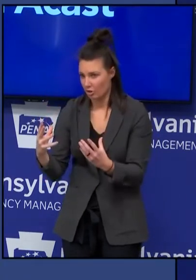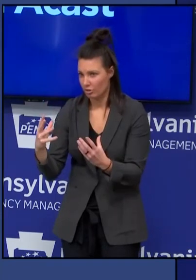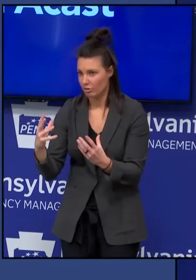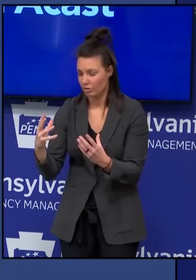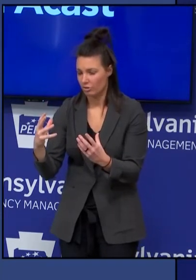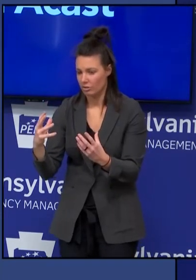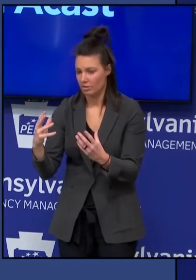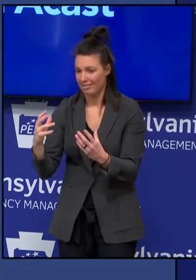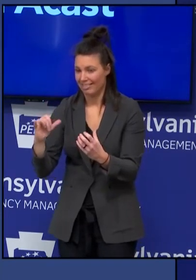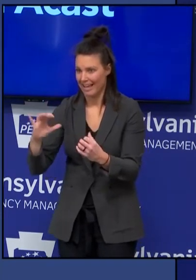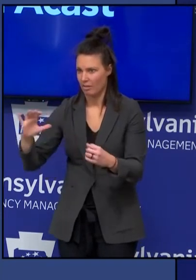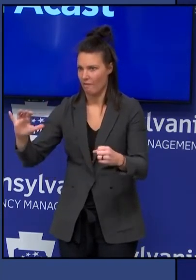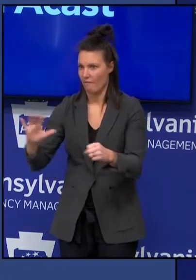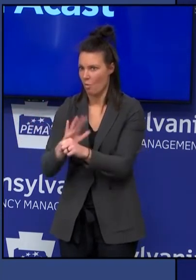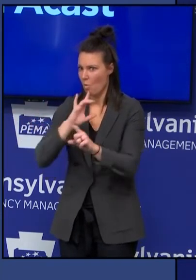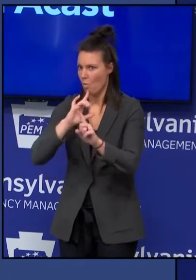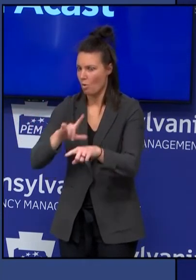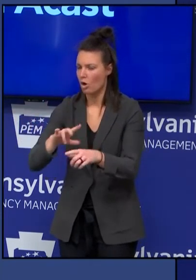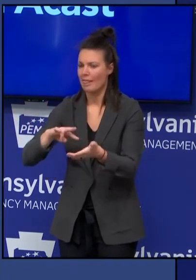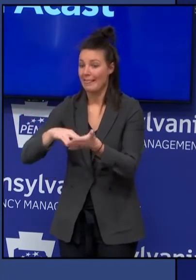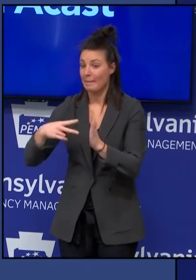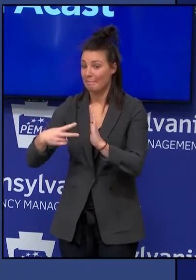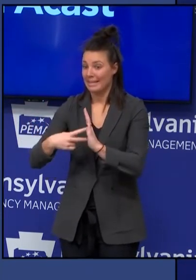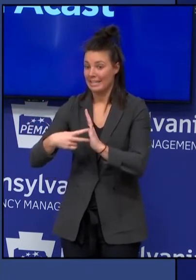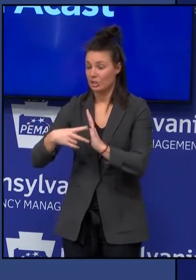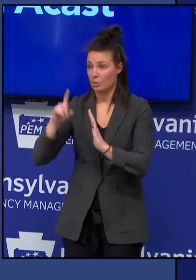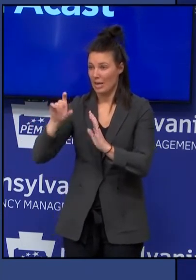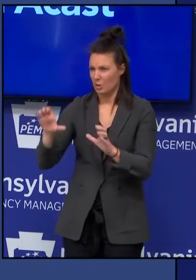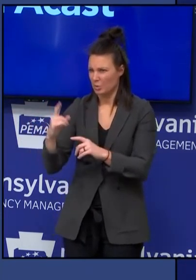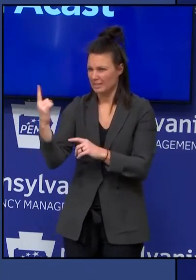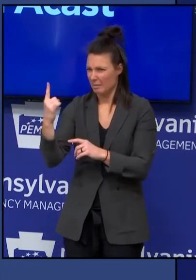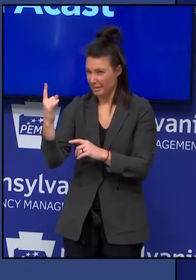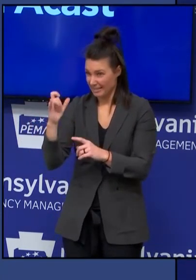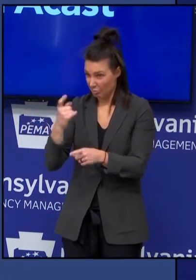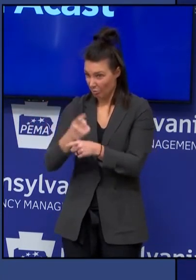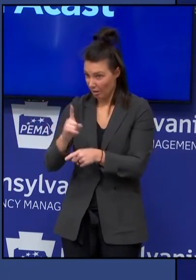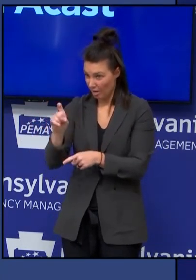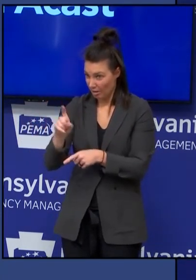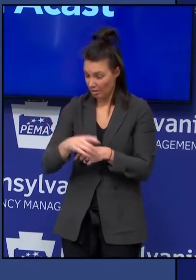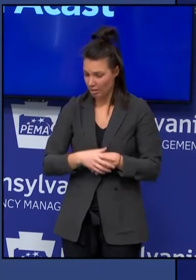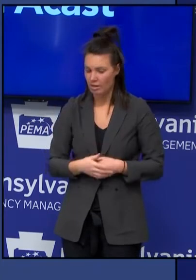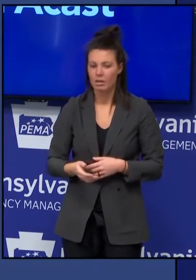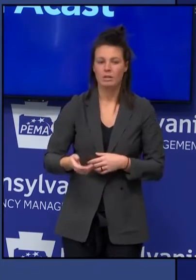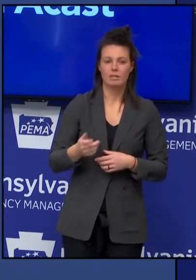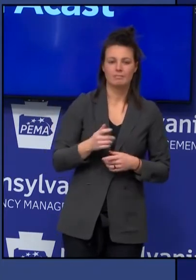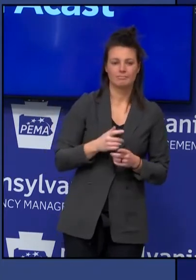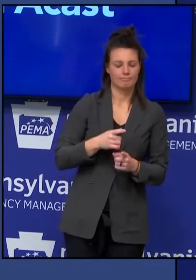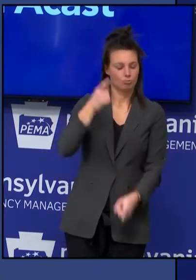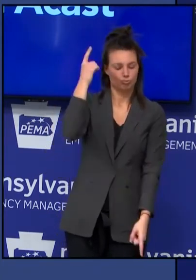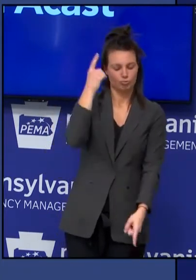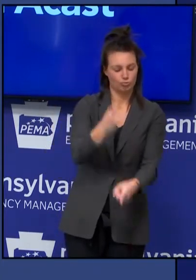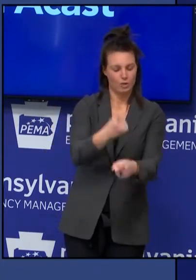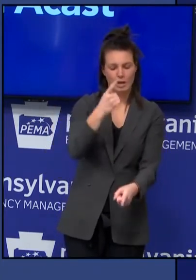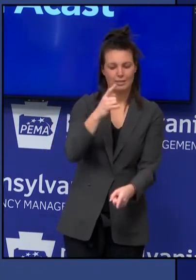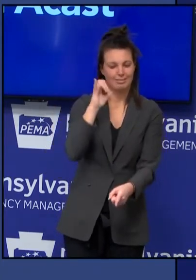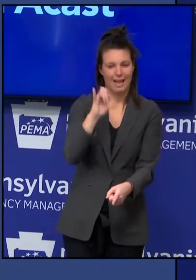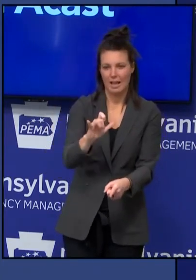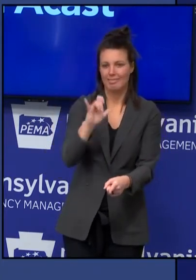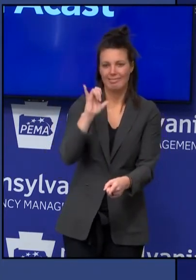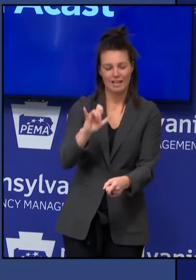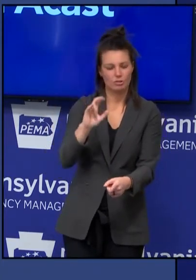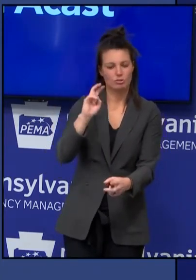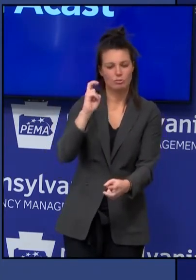entirely like the whole order, so you had to be able to do something. Is that correct? Chris, you nailed it. That's exactly the issue